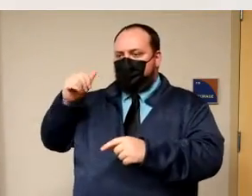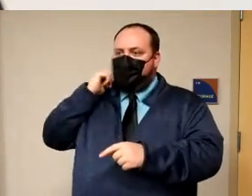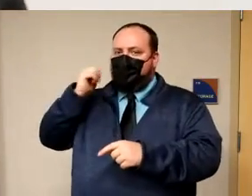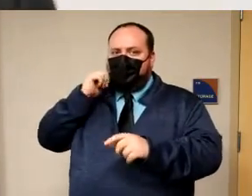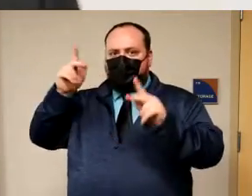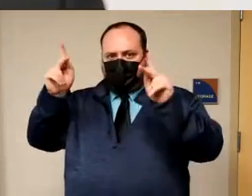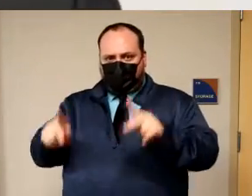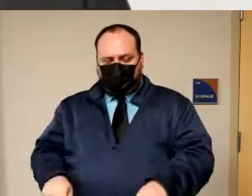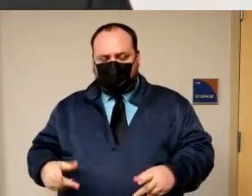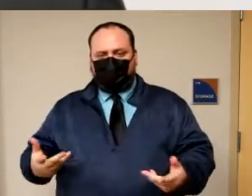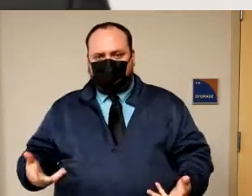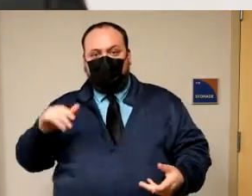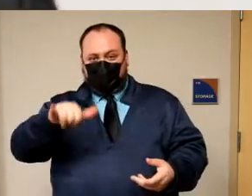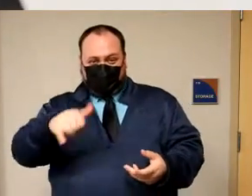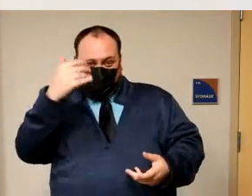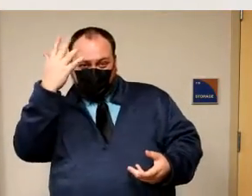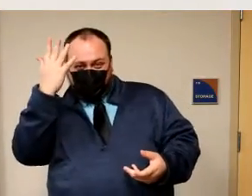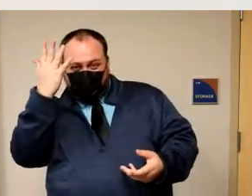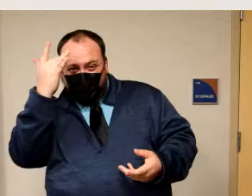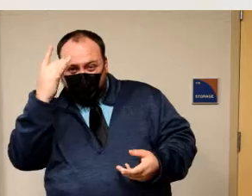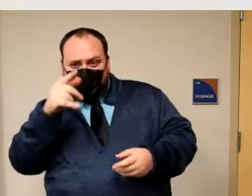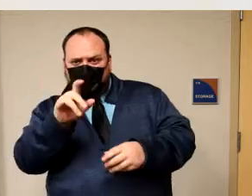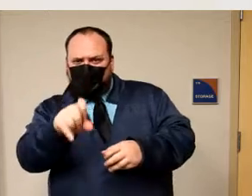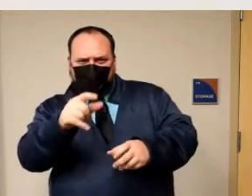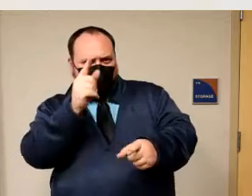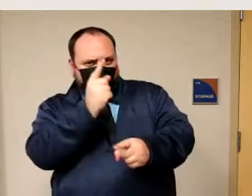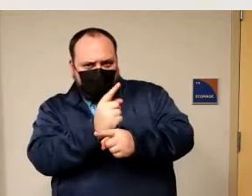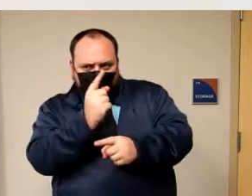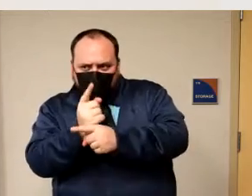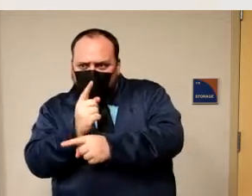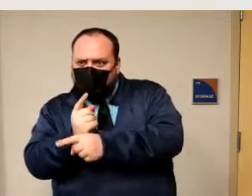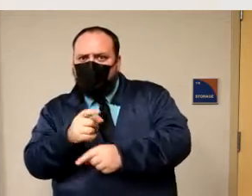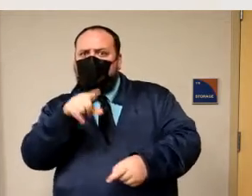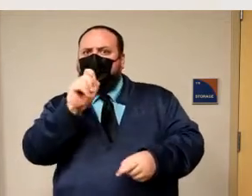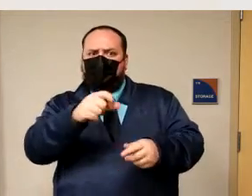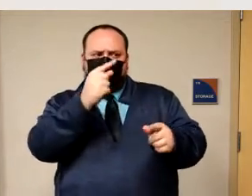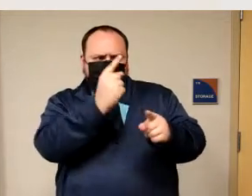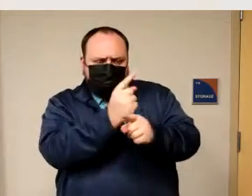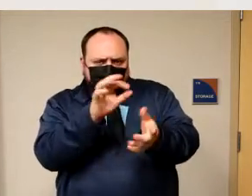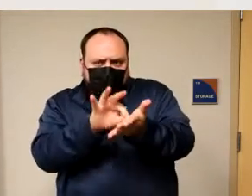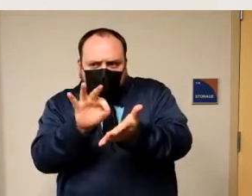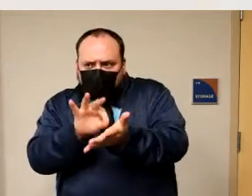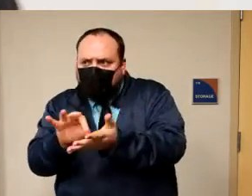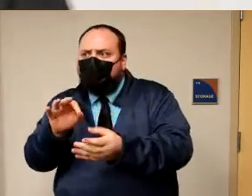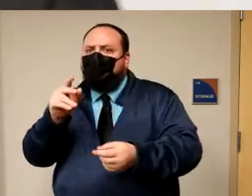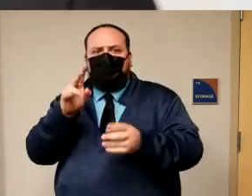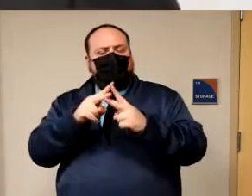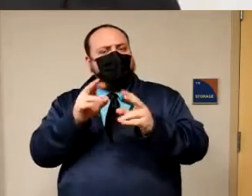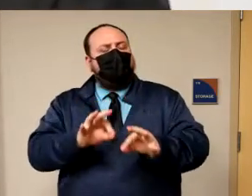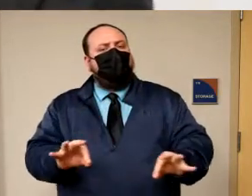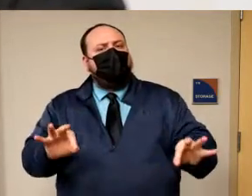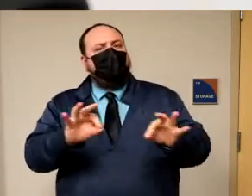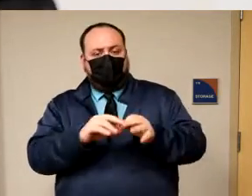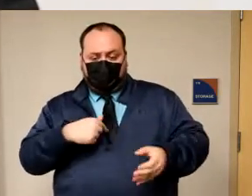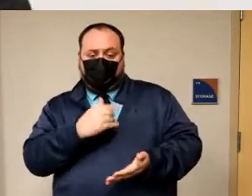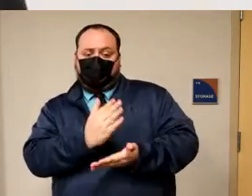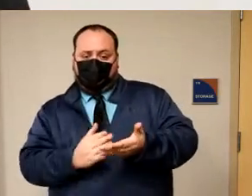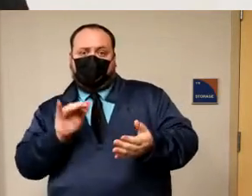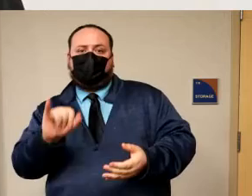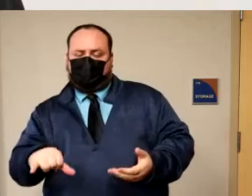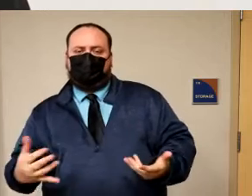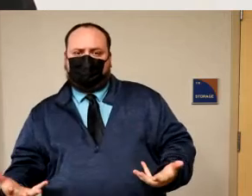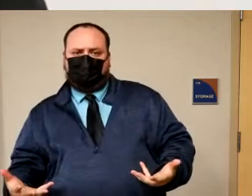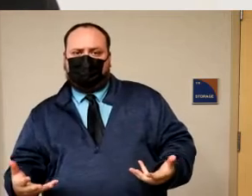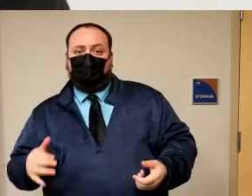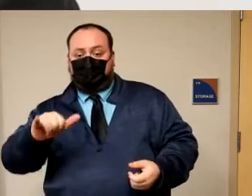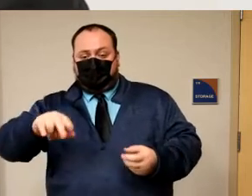effective redistricting and getting a complete count is extremely important, and I was part of that as well.